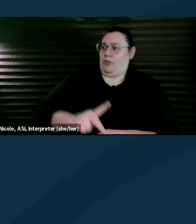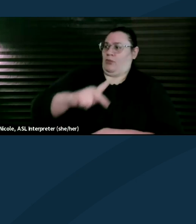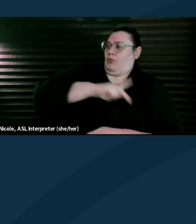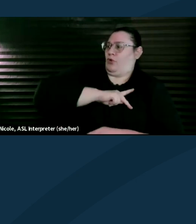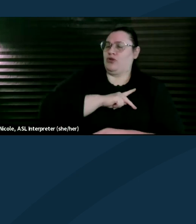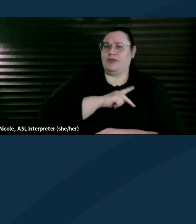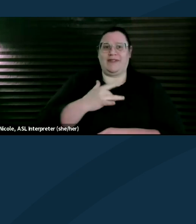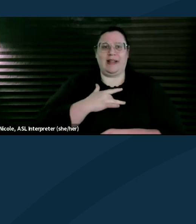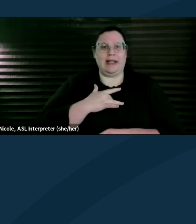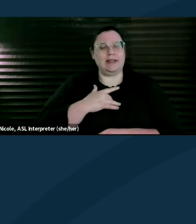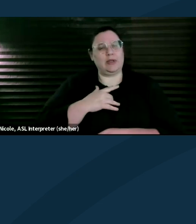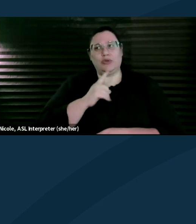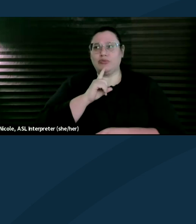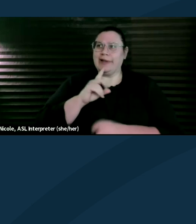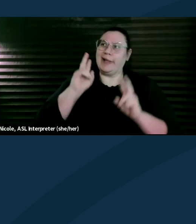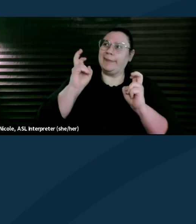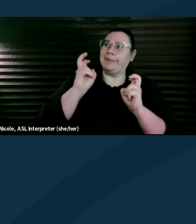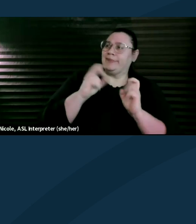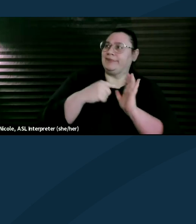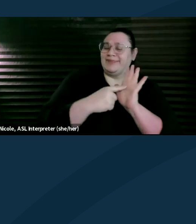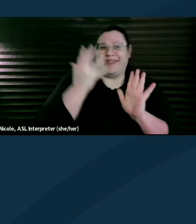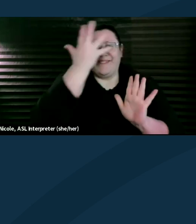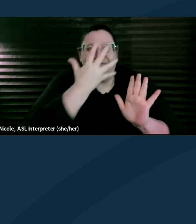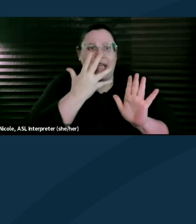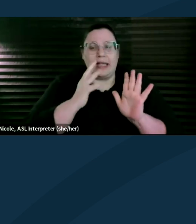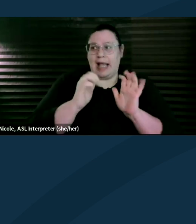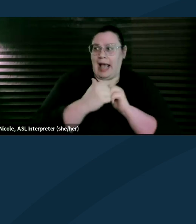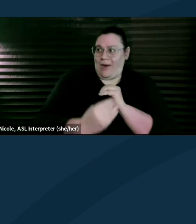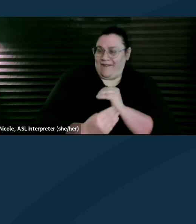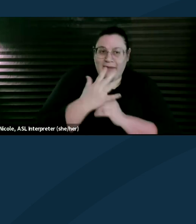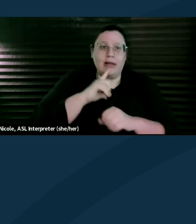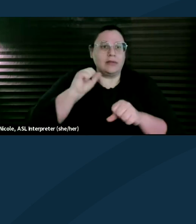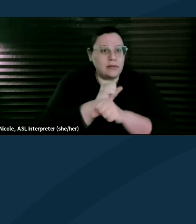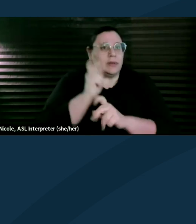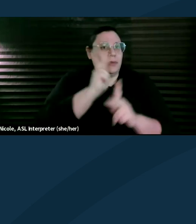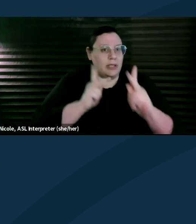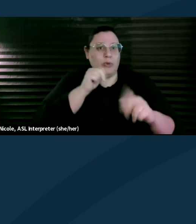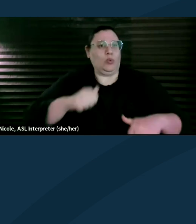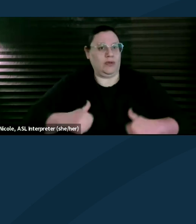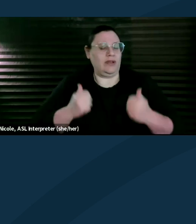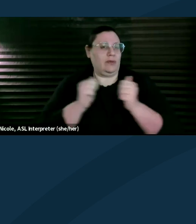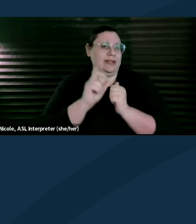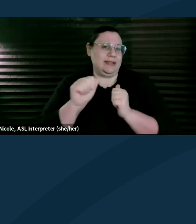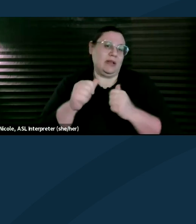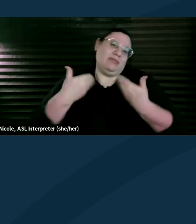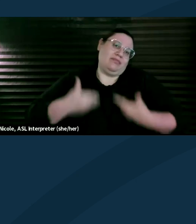face to it, in other words, how it affects people living with disabilities like